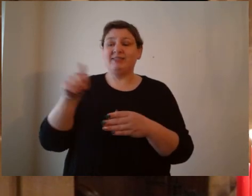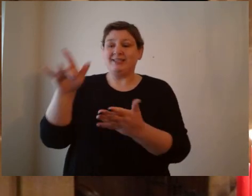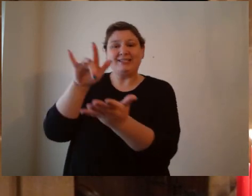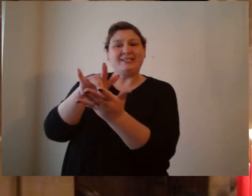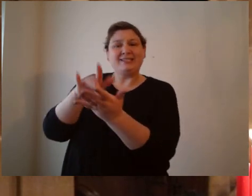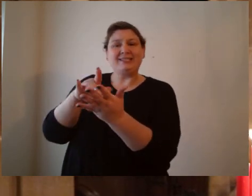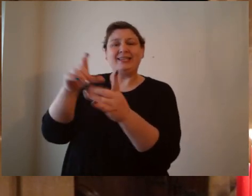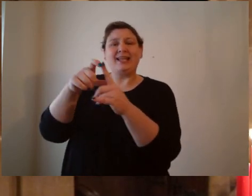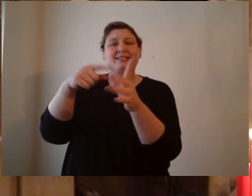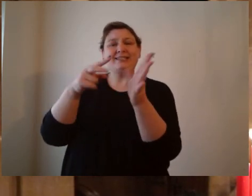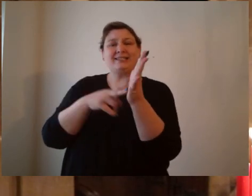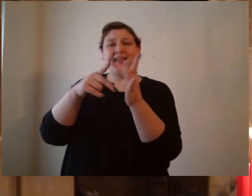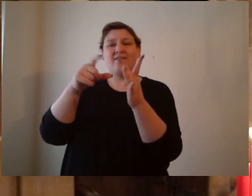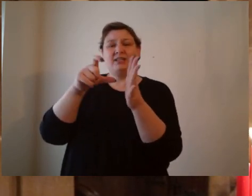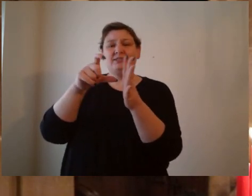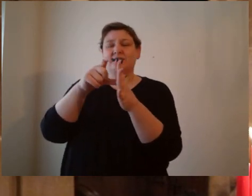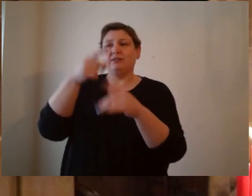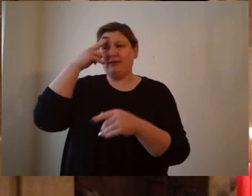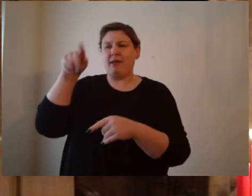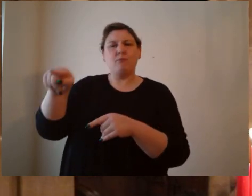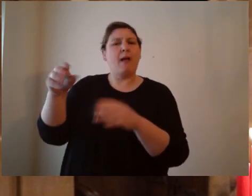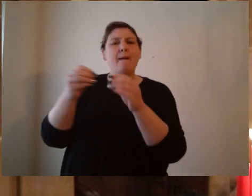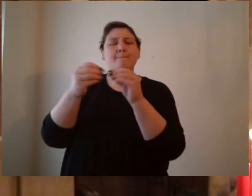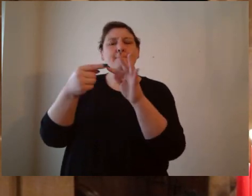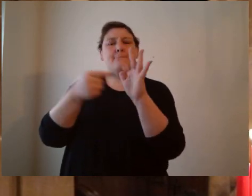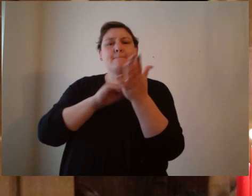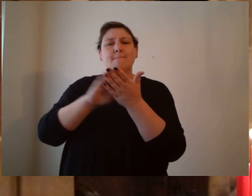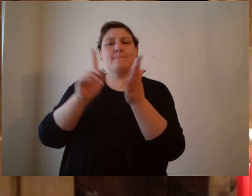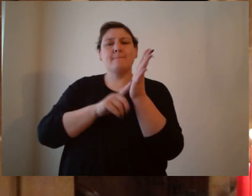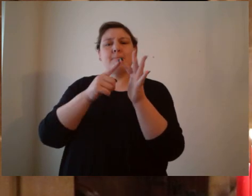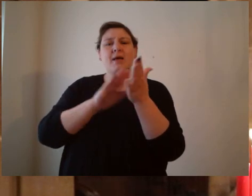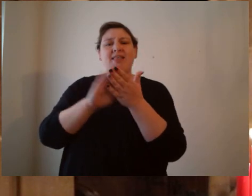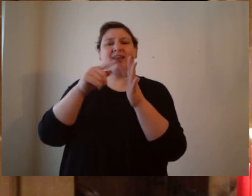to the city of David called Bethlehem,